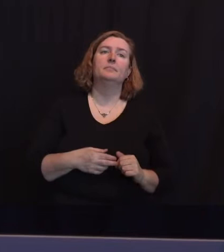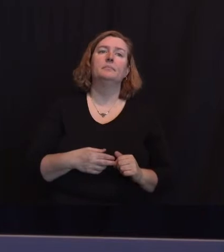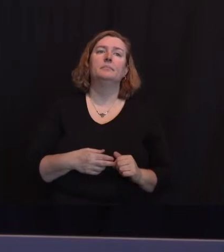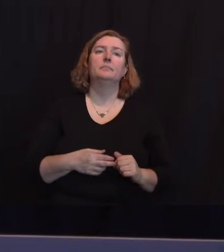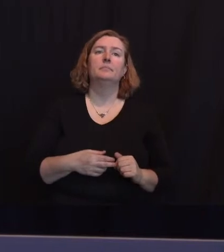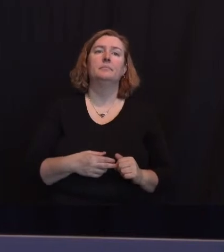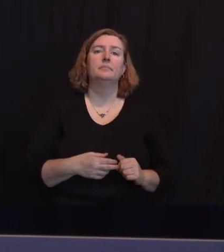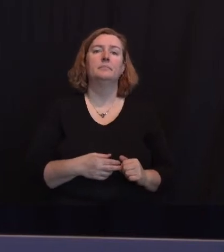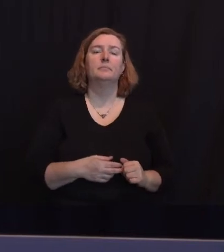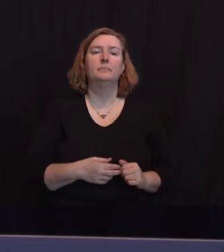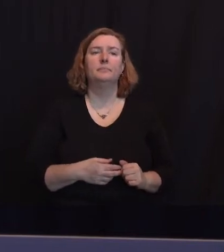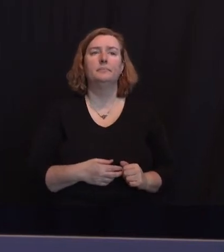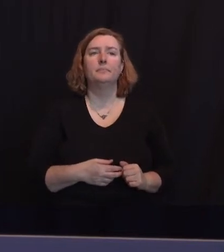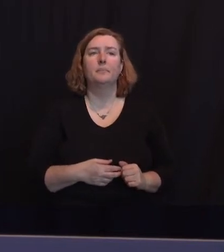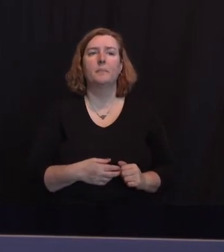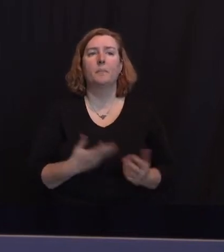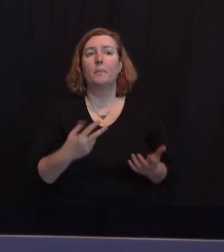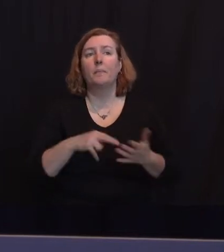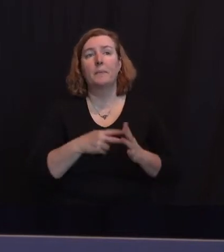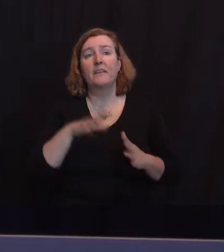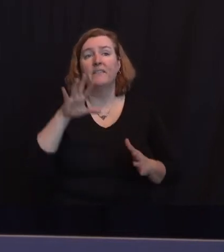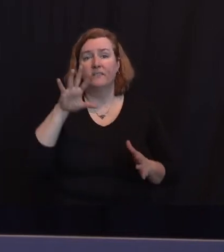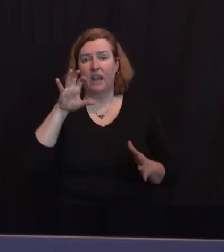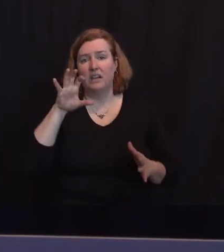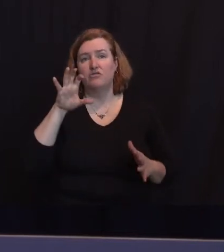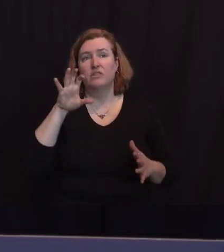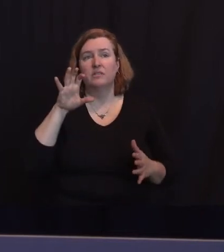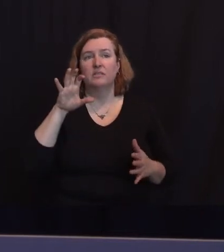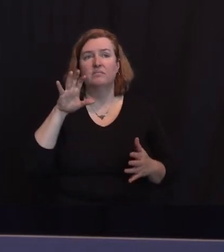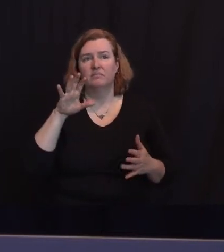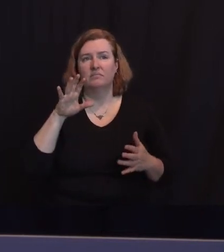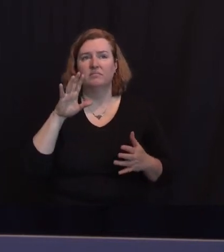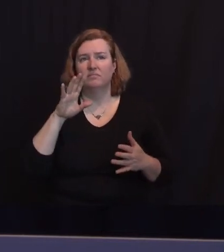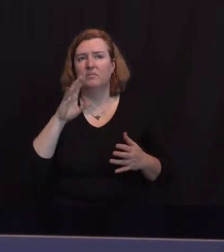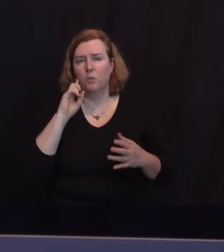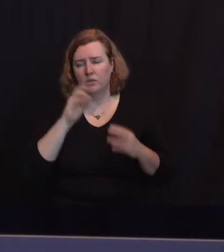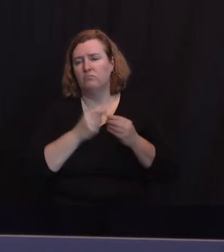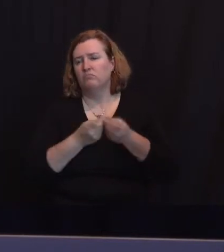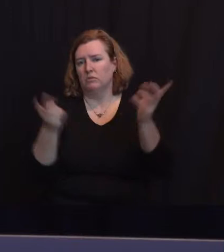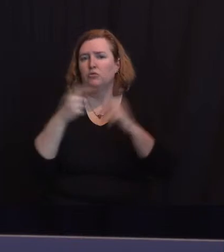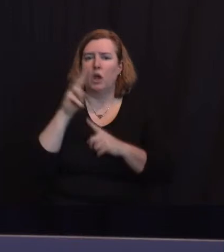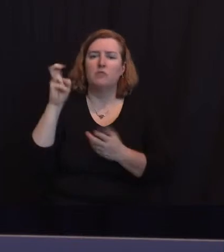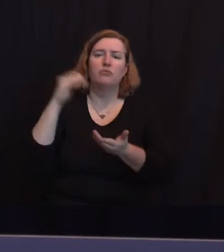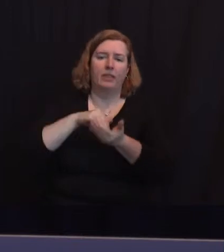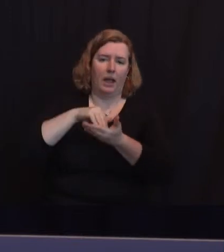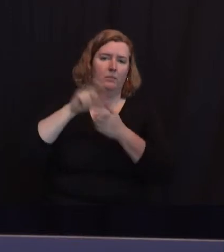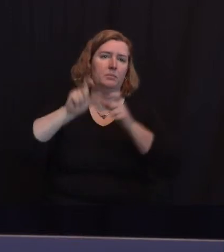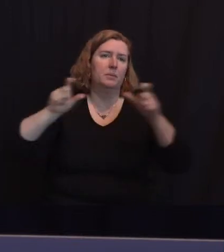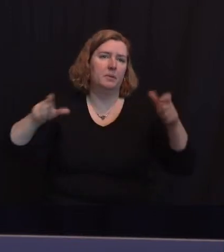journey about 200,000. Next week, we think we're going to get about